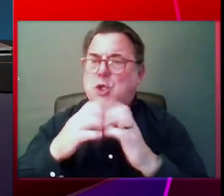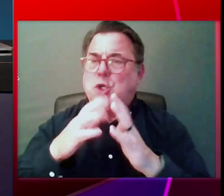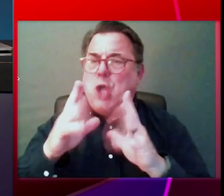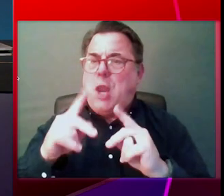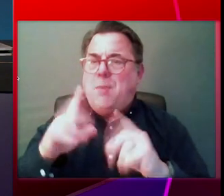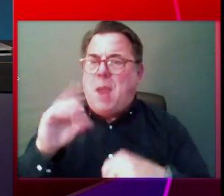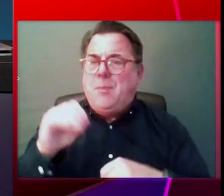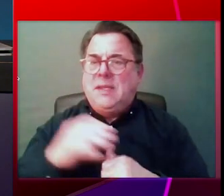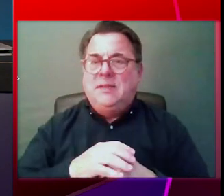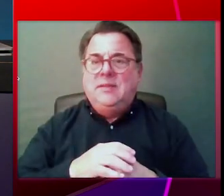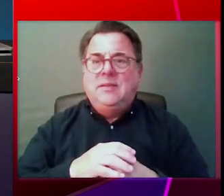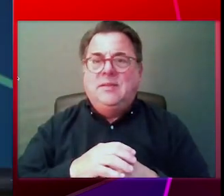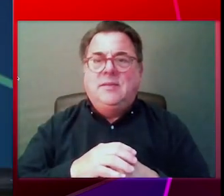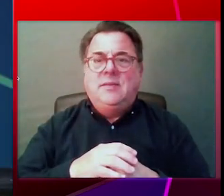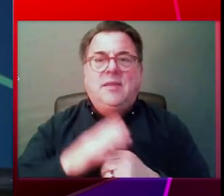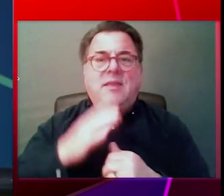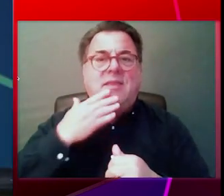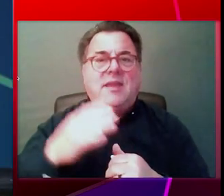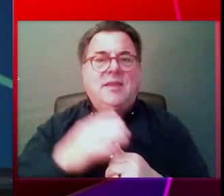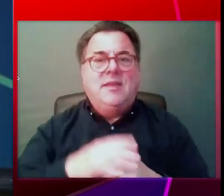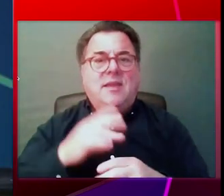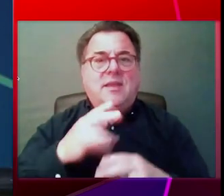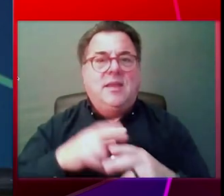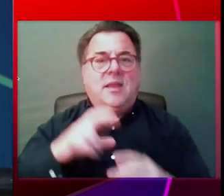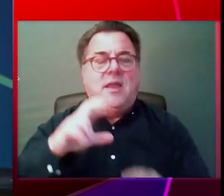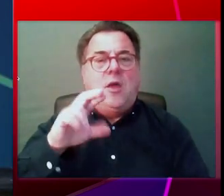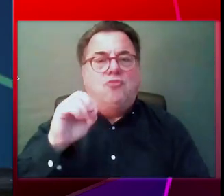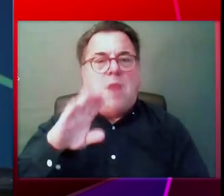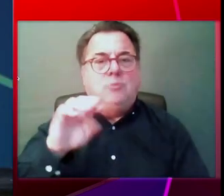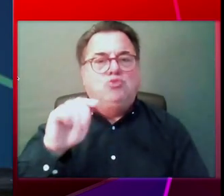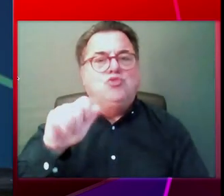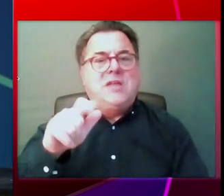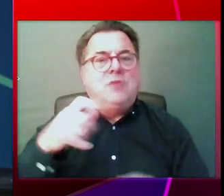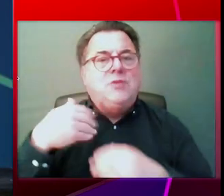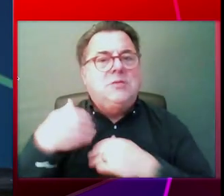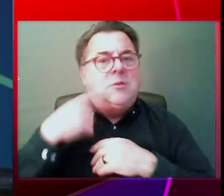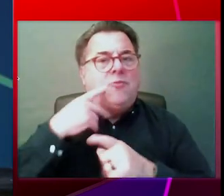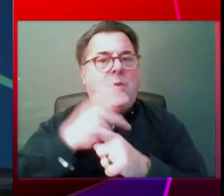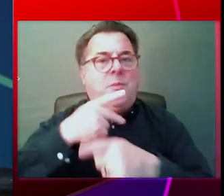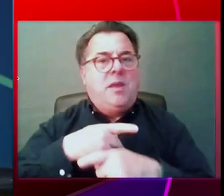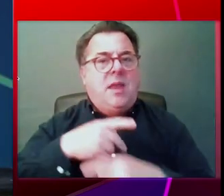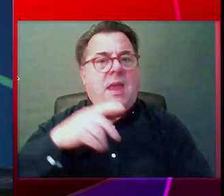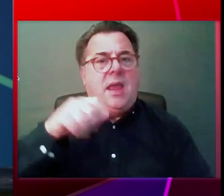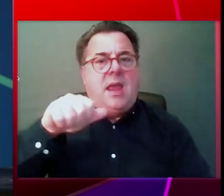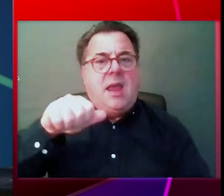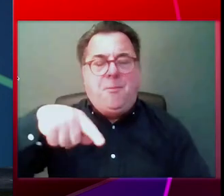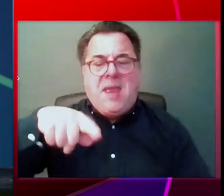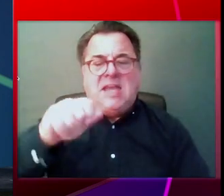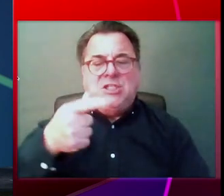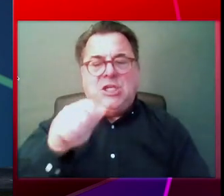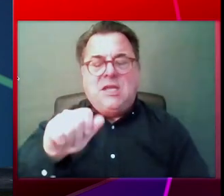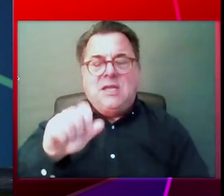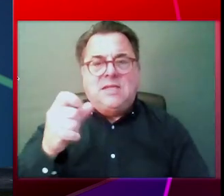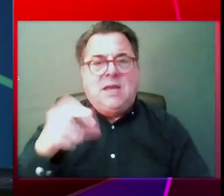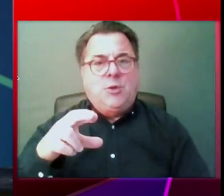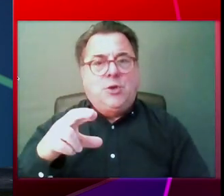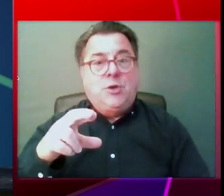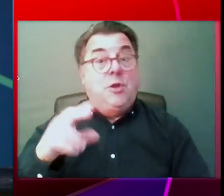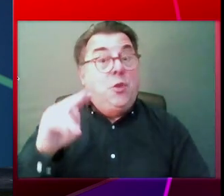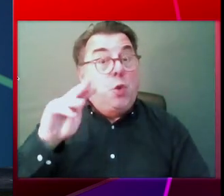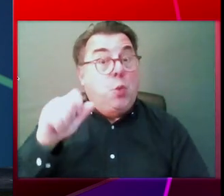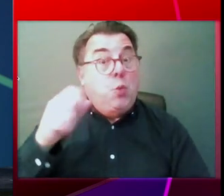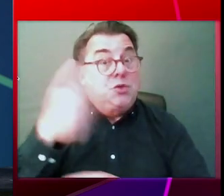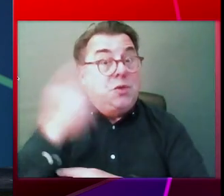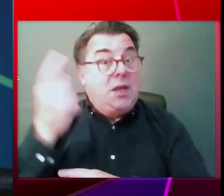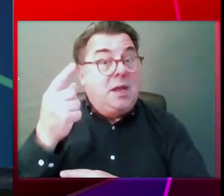with? Absolutely, thanks. So my name's Rob Truesdell. I'm responsible for products at Pangea Cyber. The news today, we did a